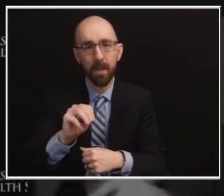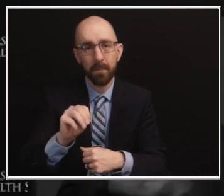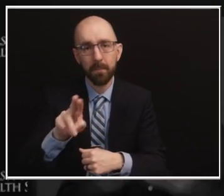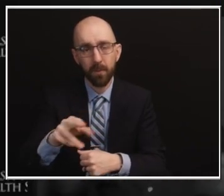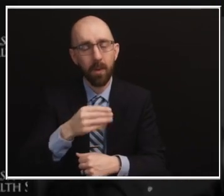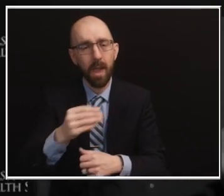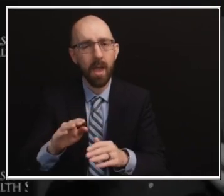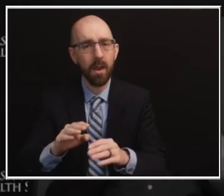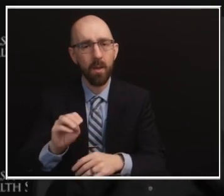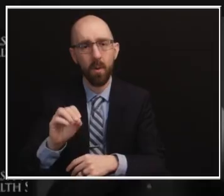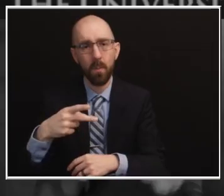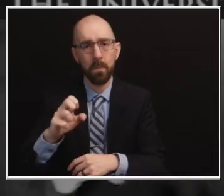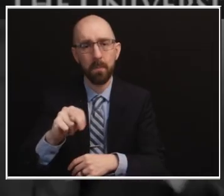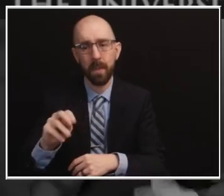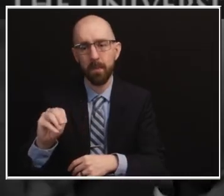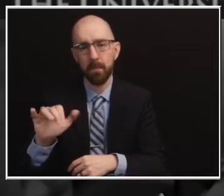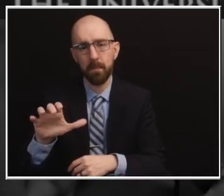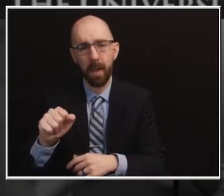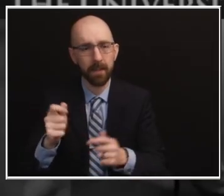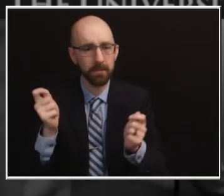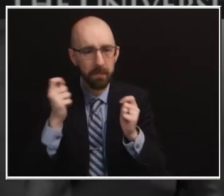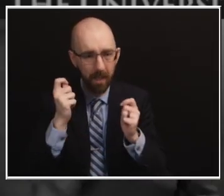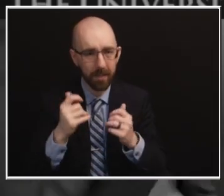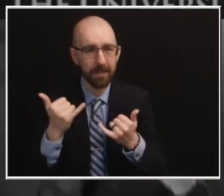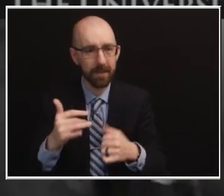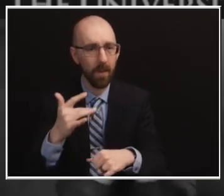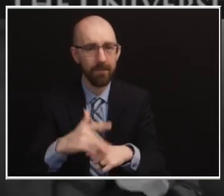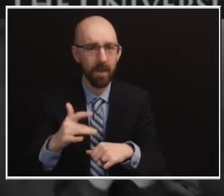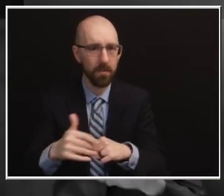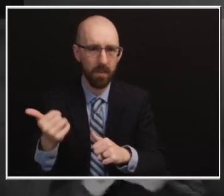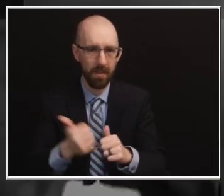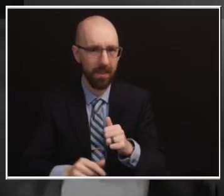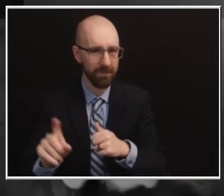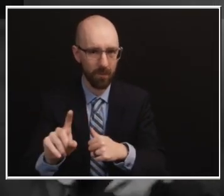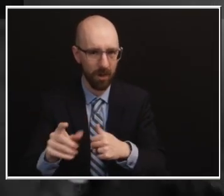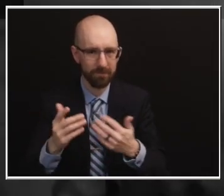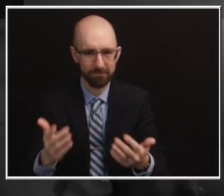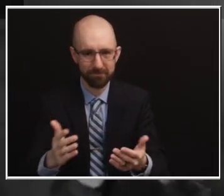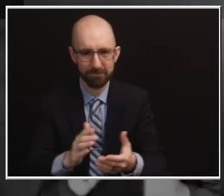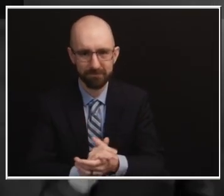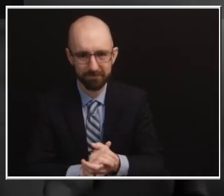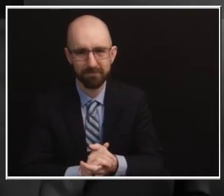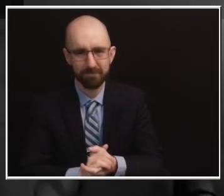mics with Dr. Stites podcasts. Now, everywhere podcasts are available.